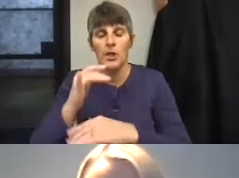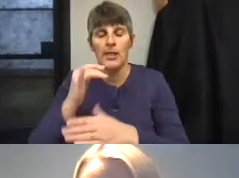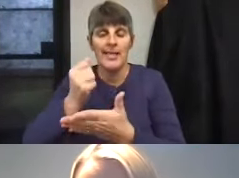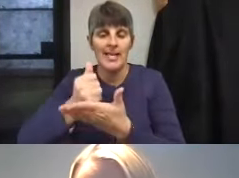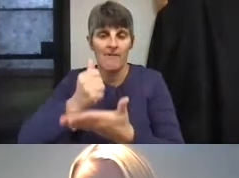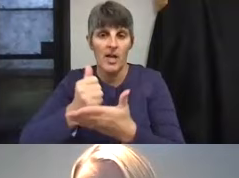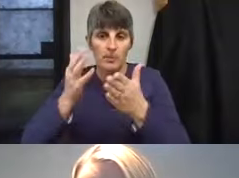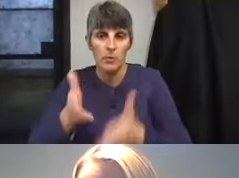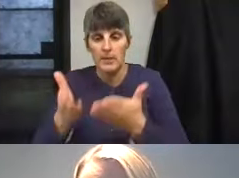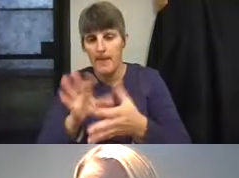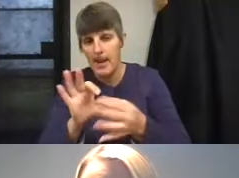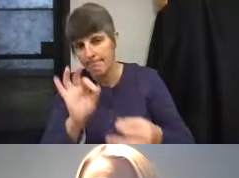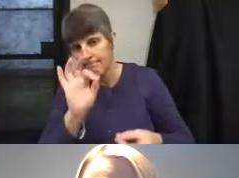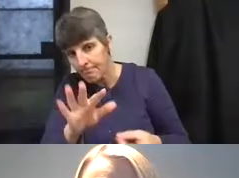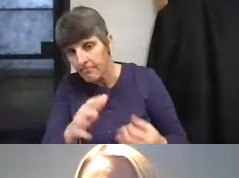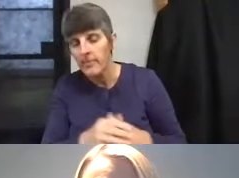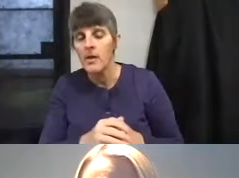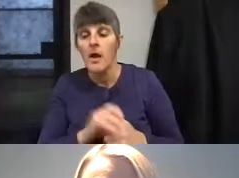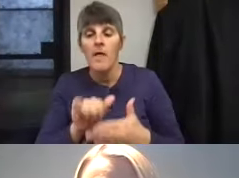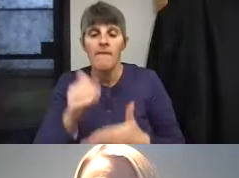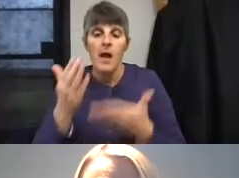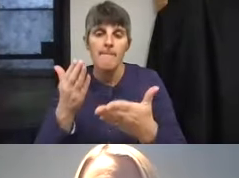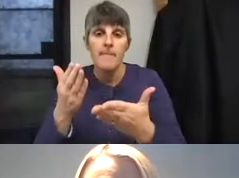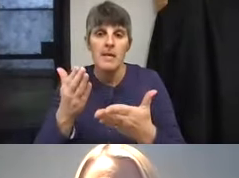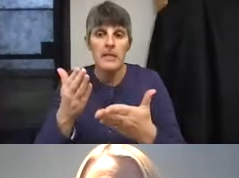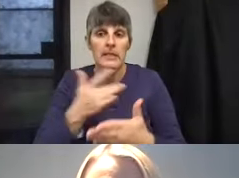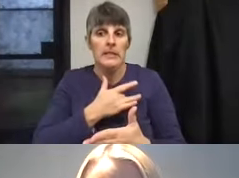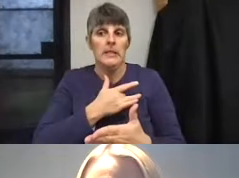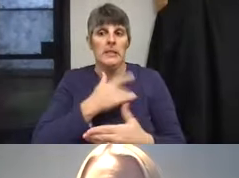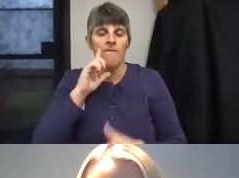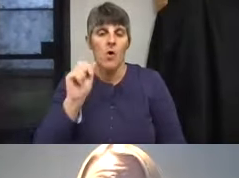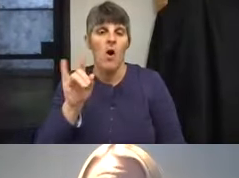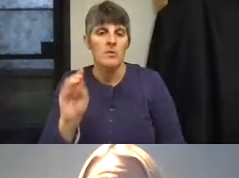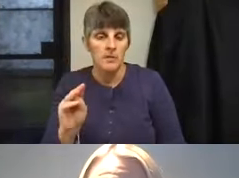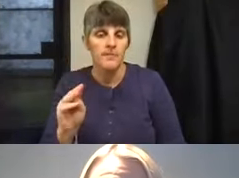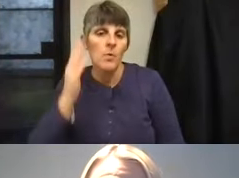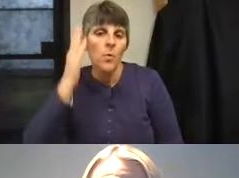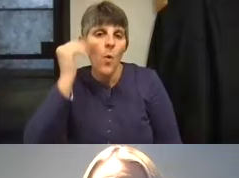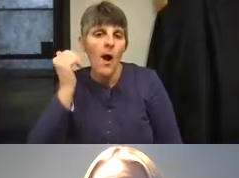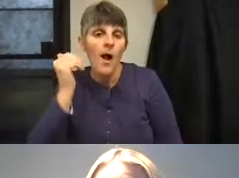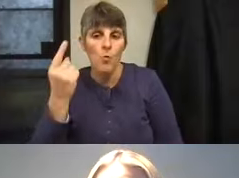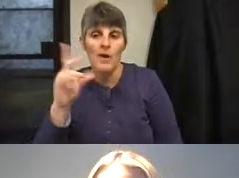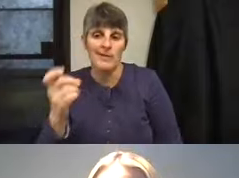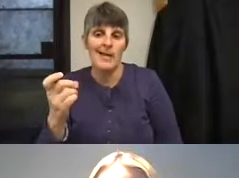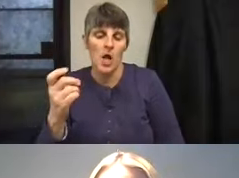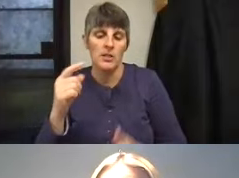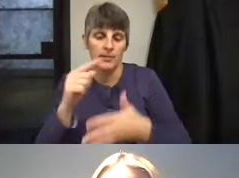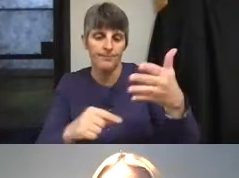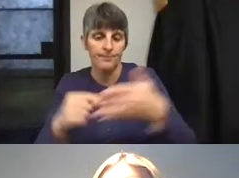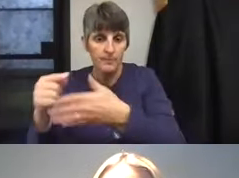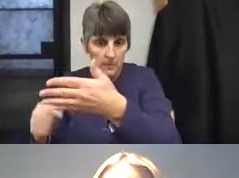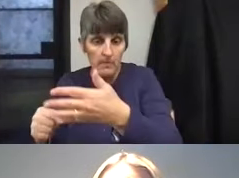person, may mention that, and that may be a flag for them for autism because it's one of the diagnostic criteria.